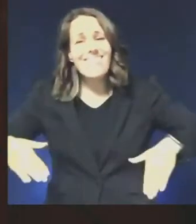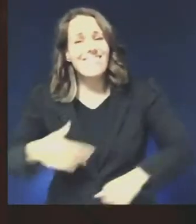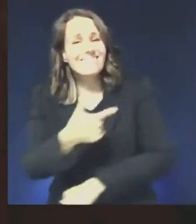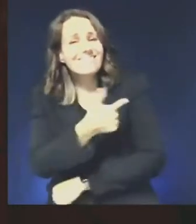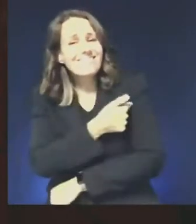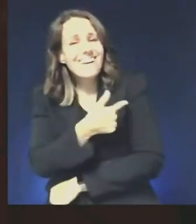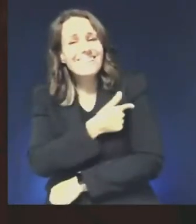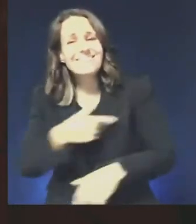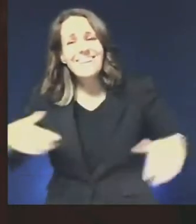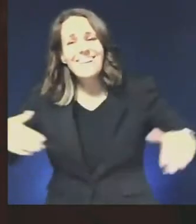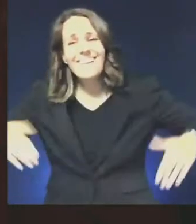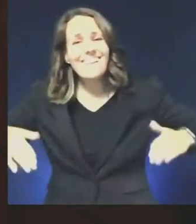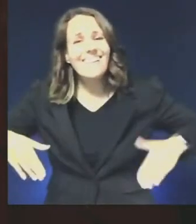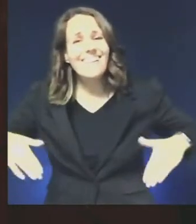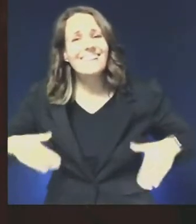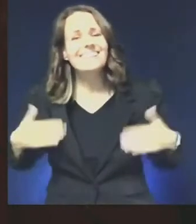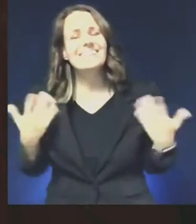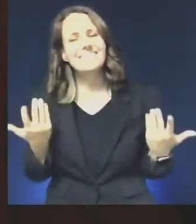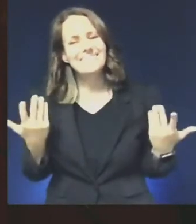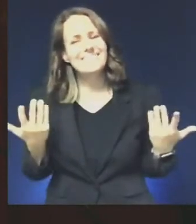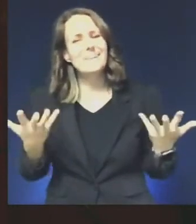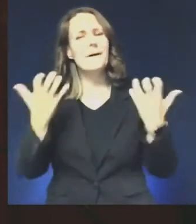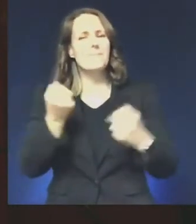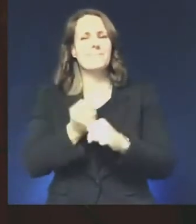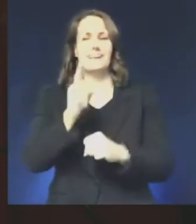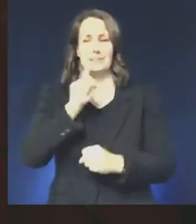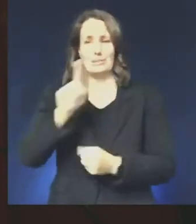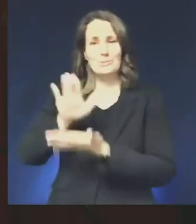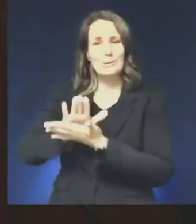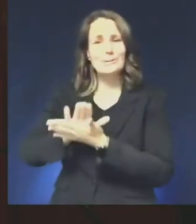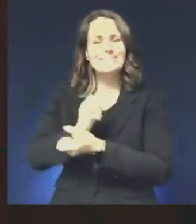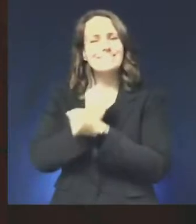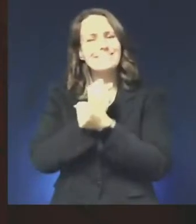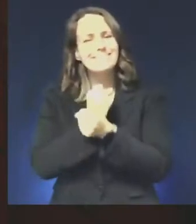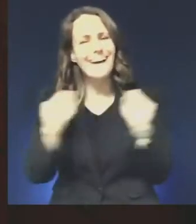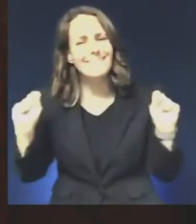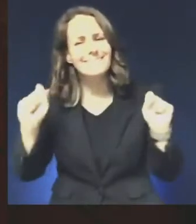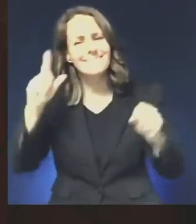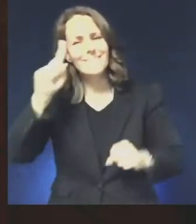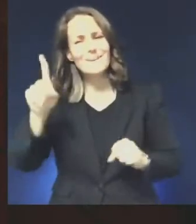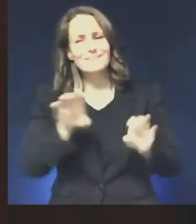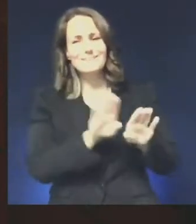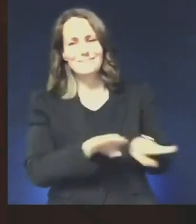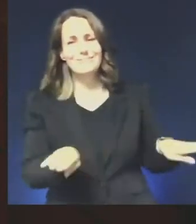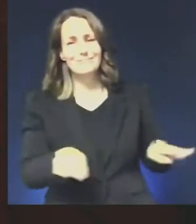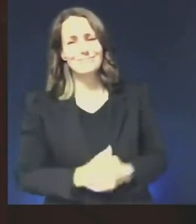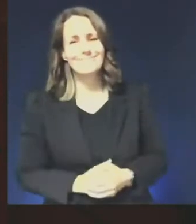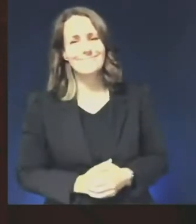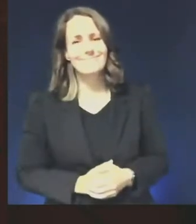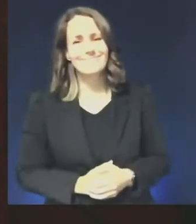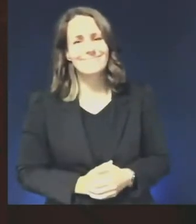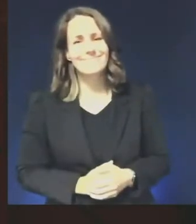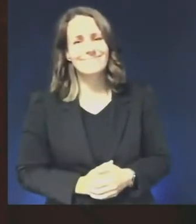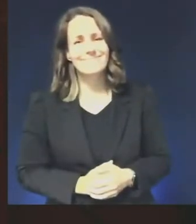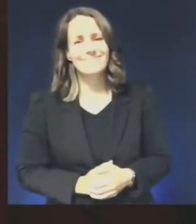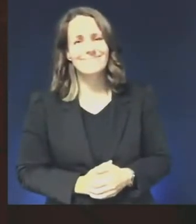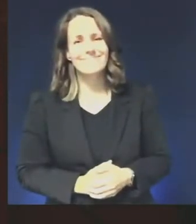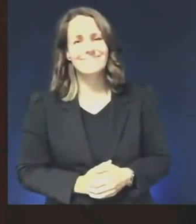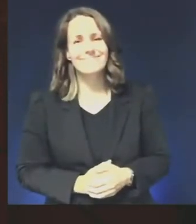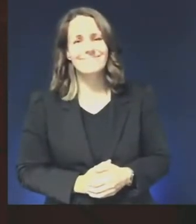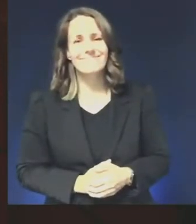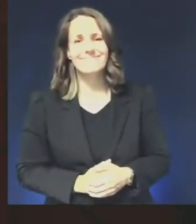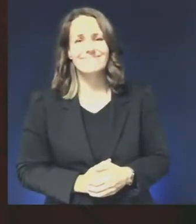learning environment for our kids. And as I've said from the beginning, we need to achieve at least